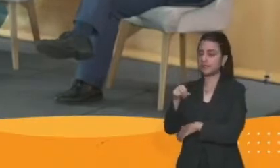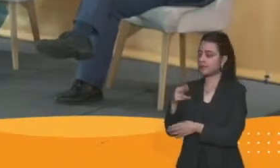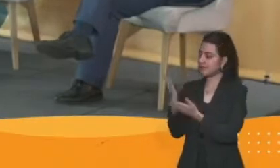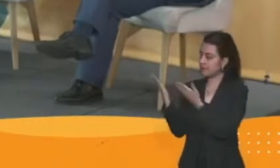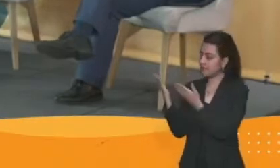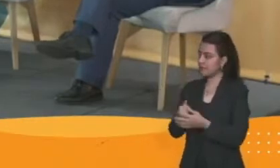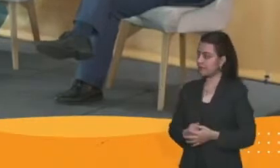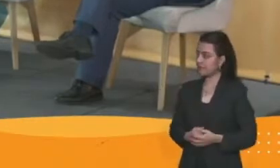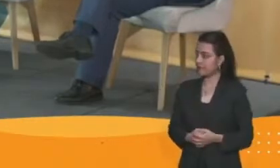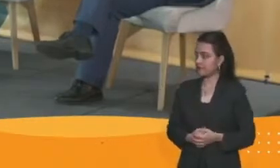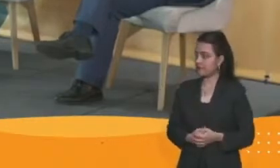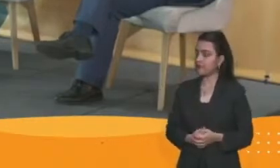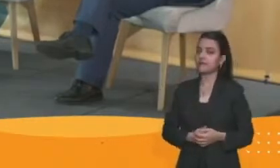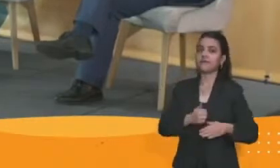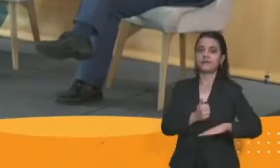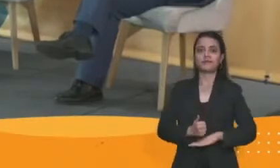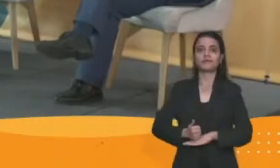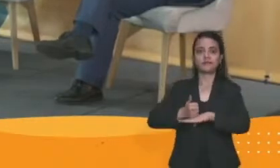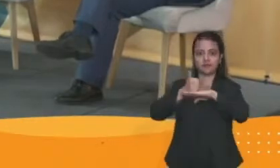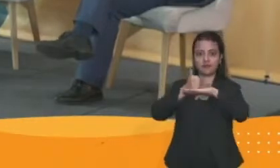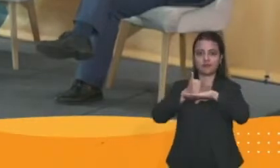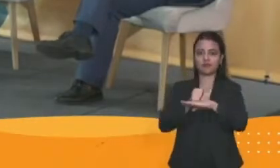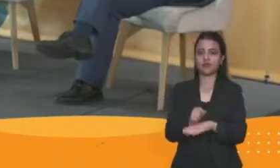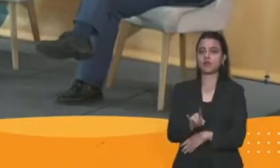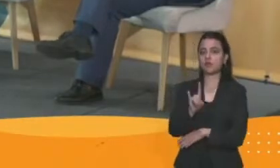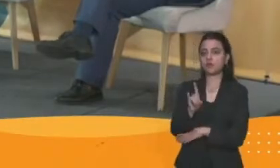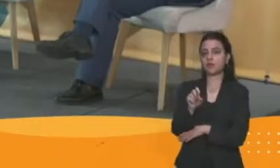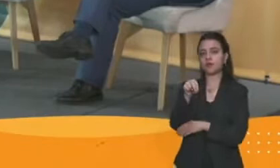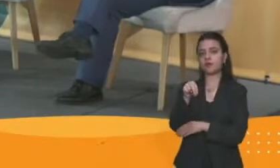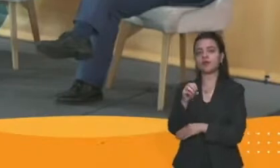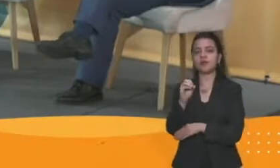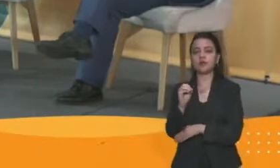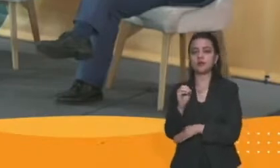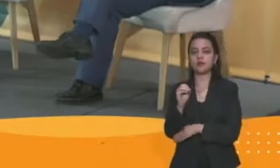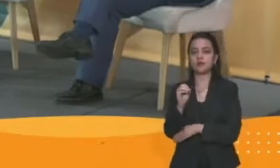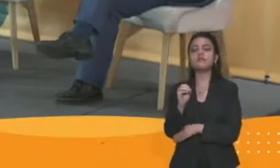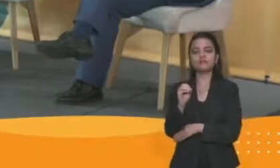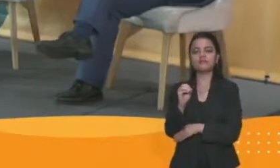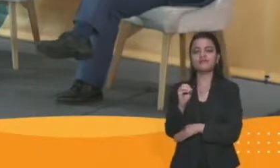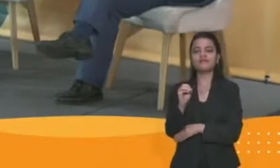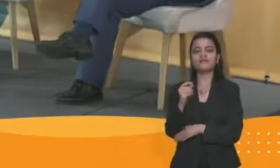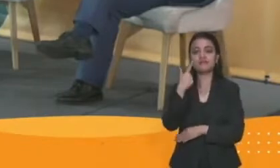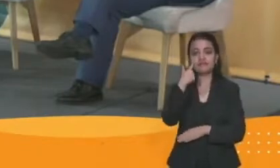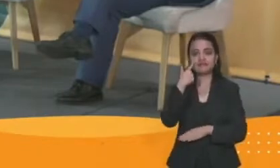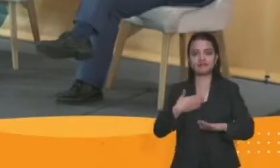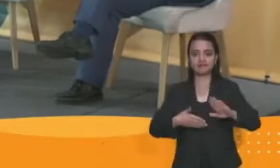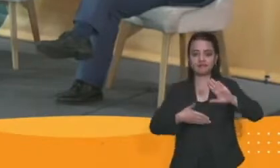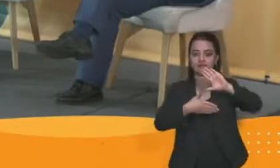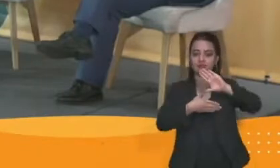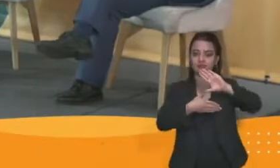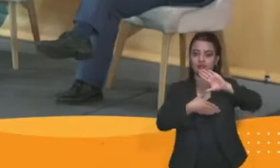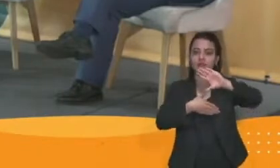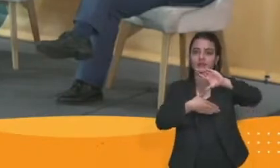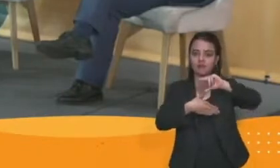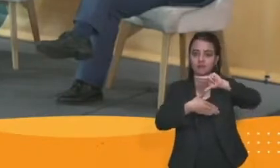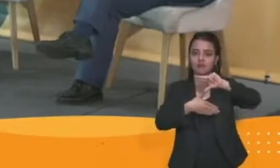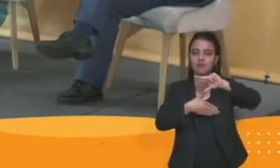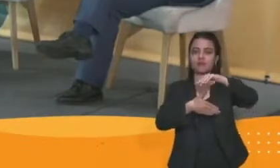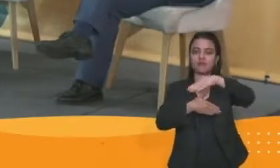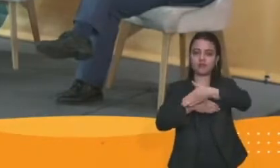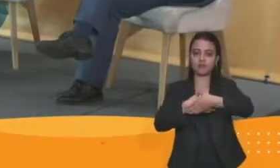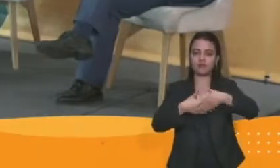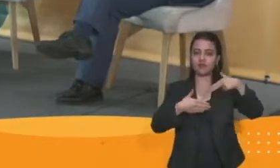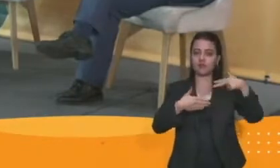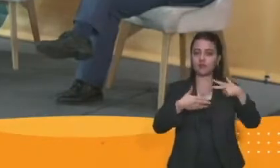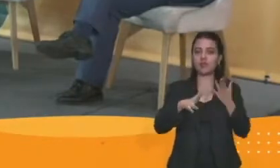Harris, and the Regional Director, of UNODC for the Andean region, and the